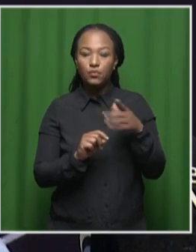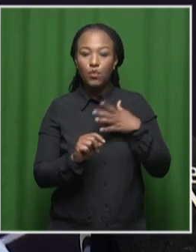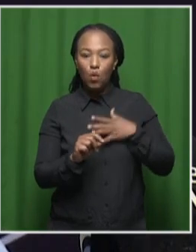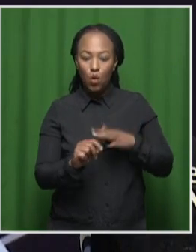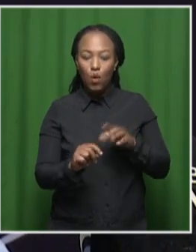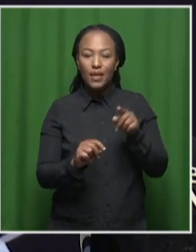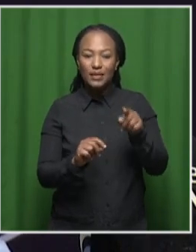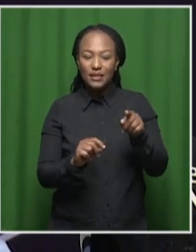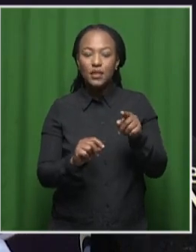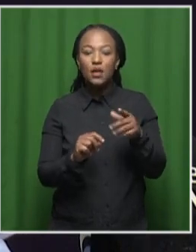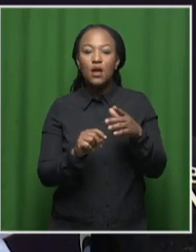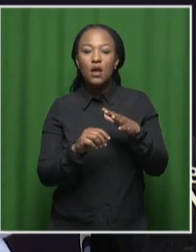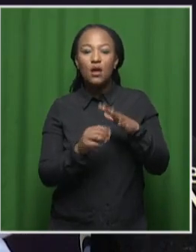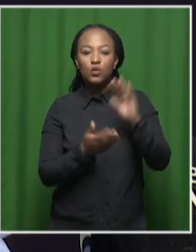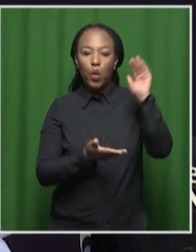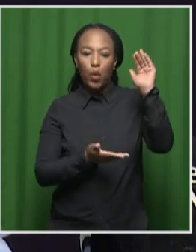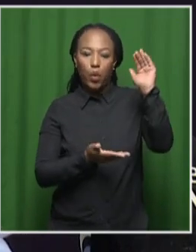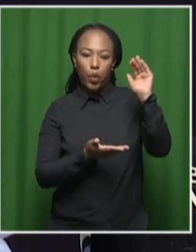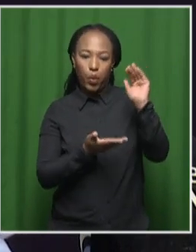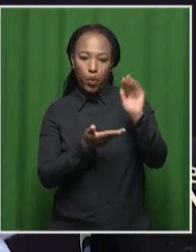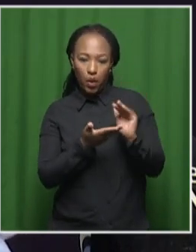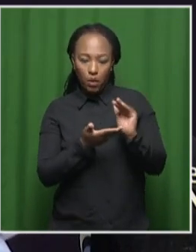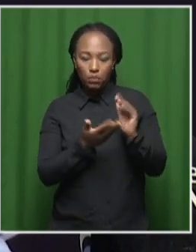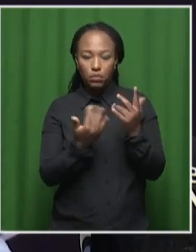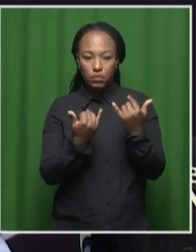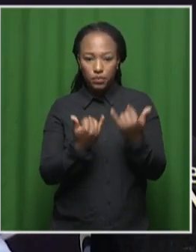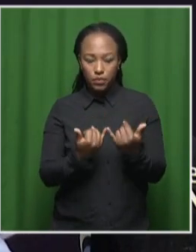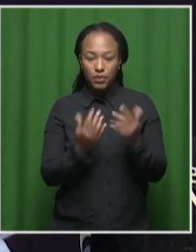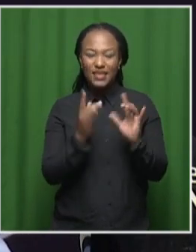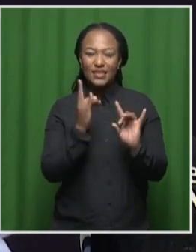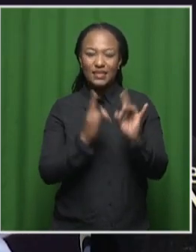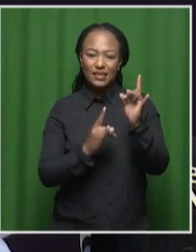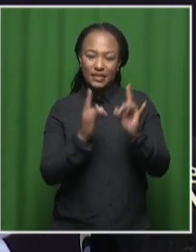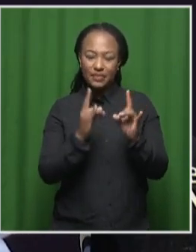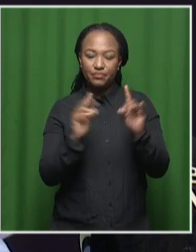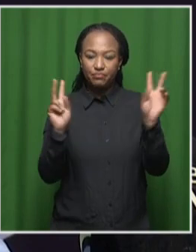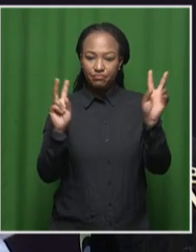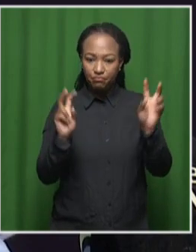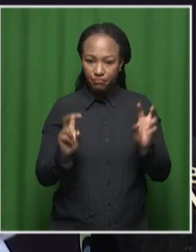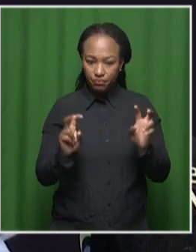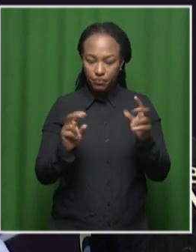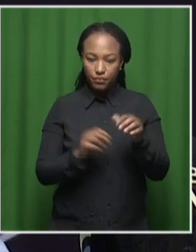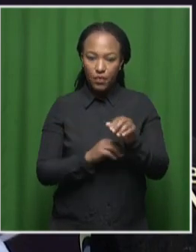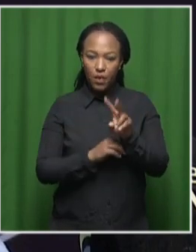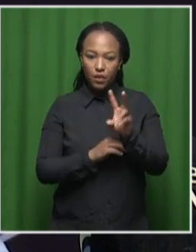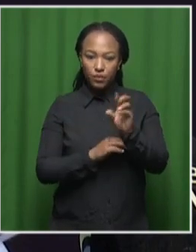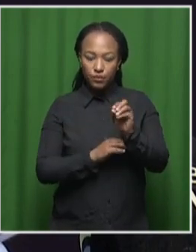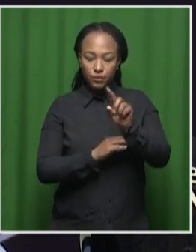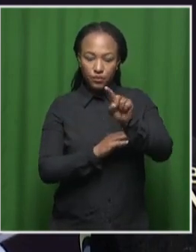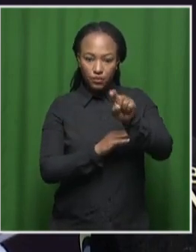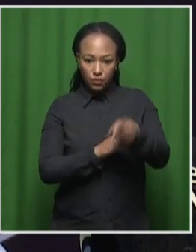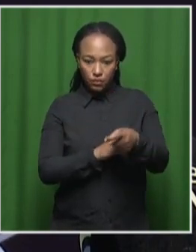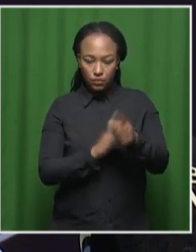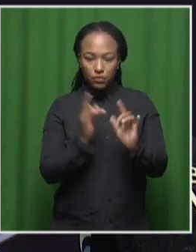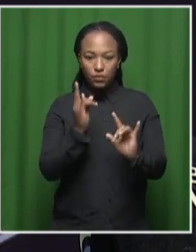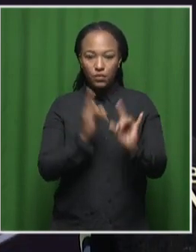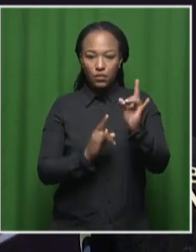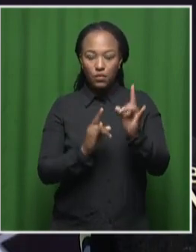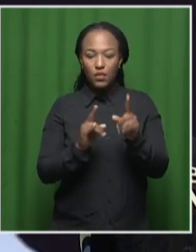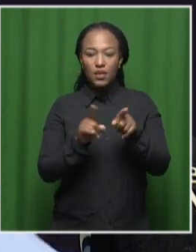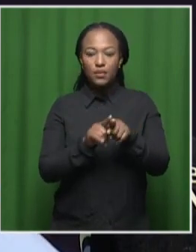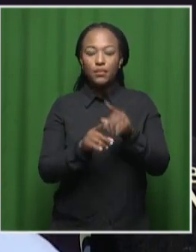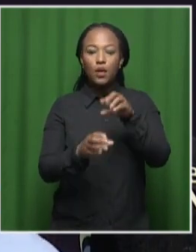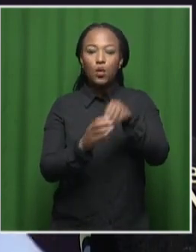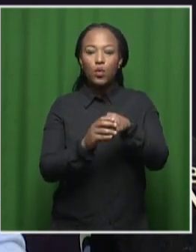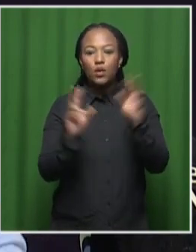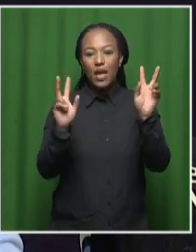and energy consumption, City Power commenced with its rollout of 20,000 solar geysers across the city, including ESCOM